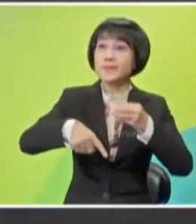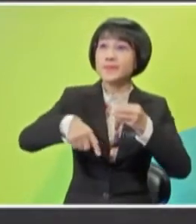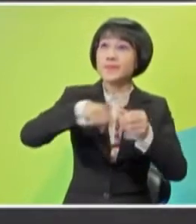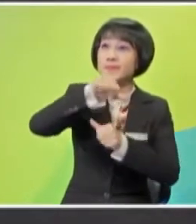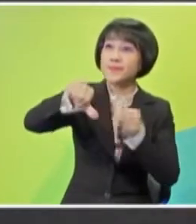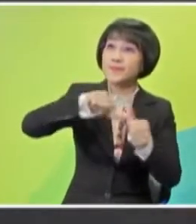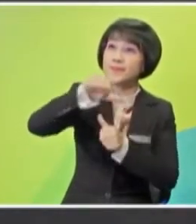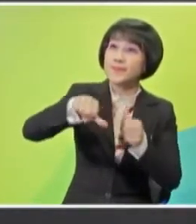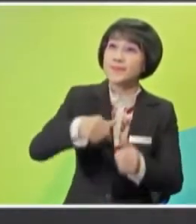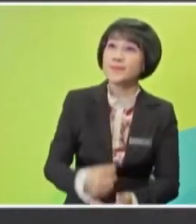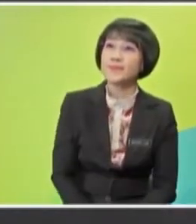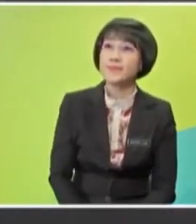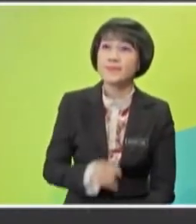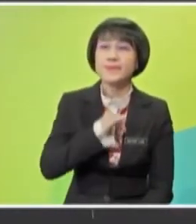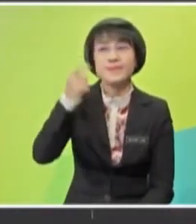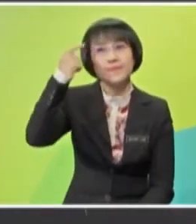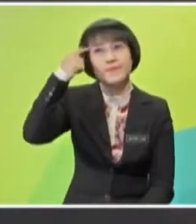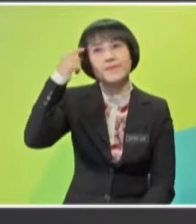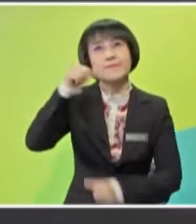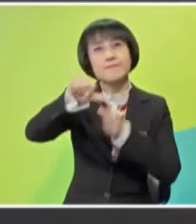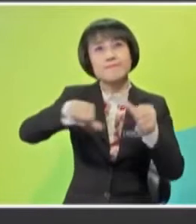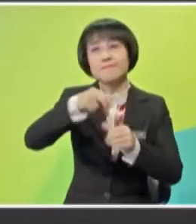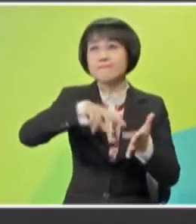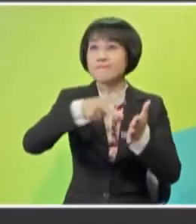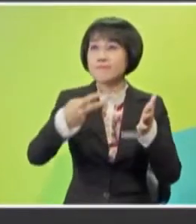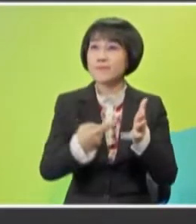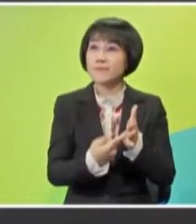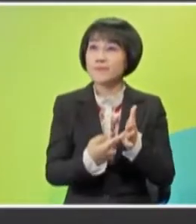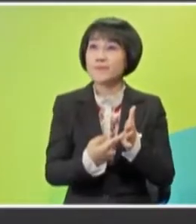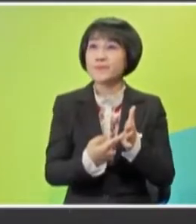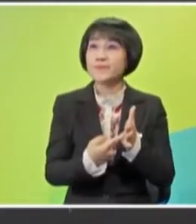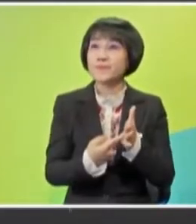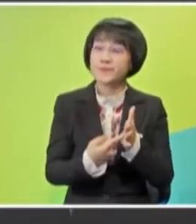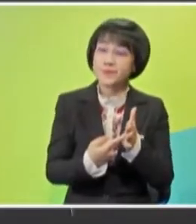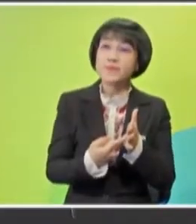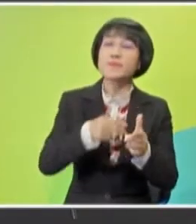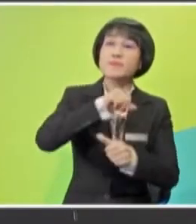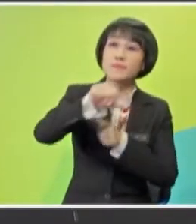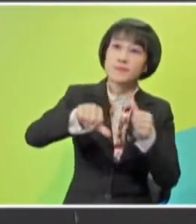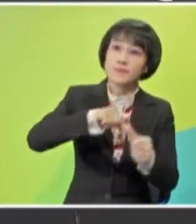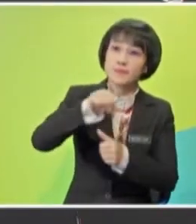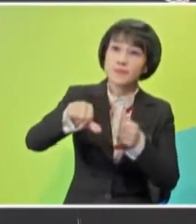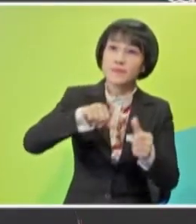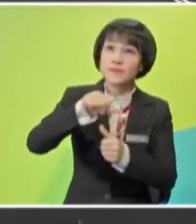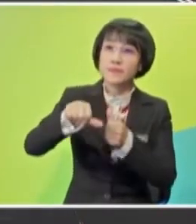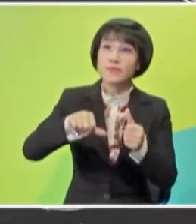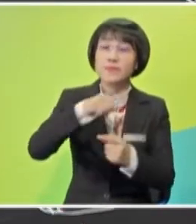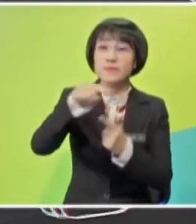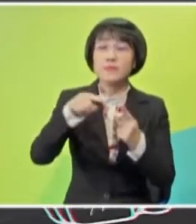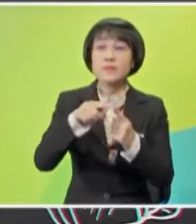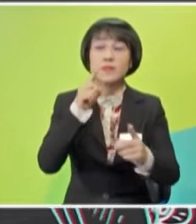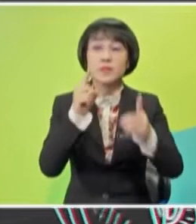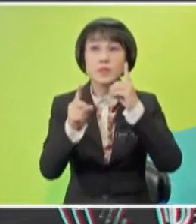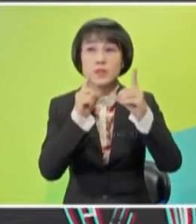Hello. I think that social means is an interaction between other people when talking